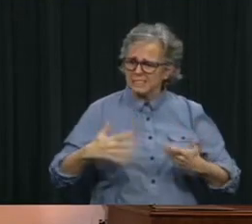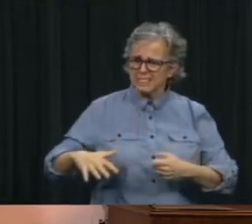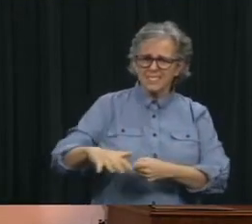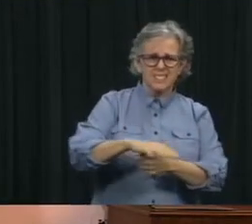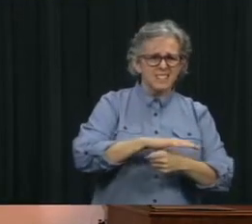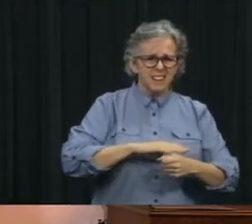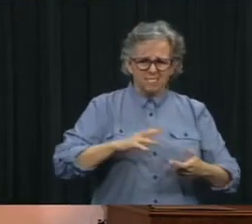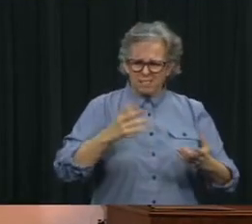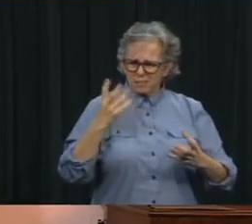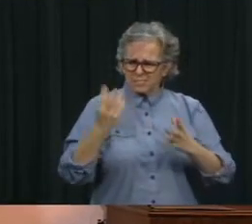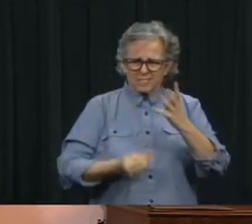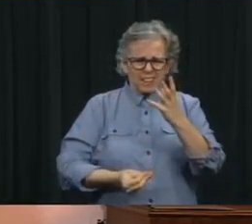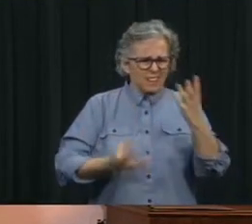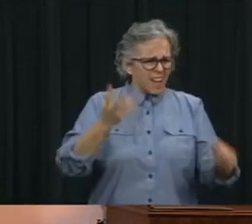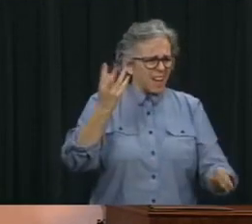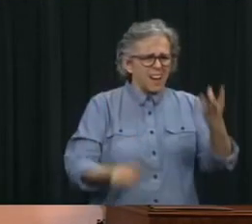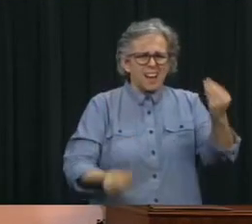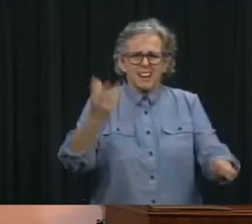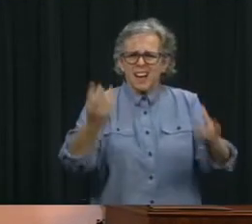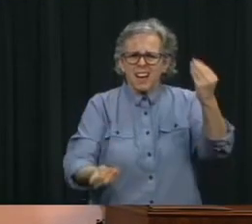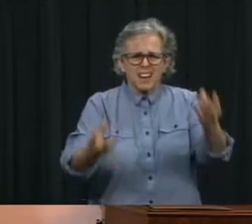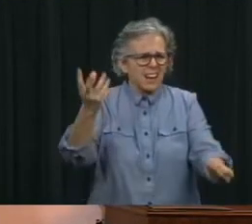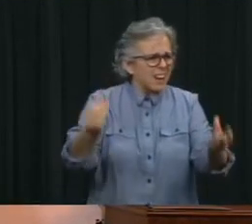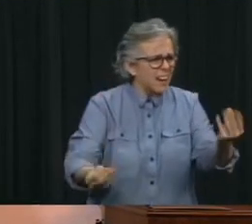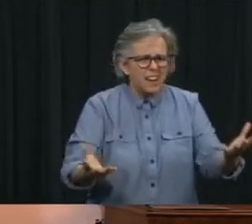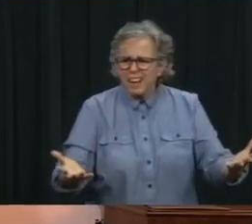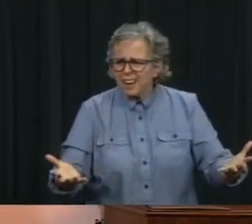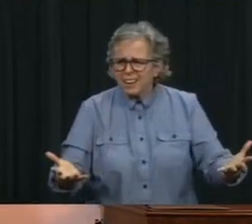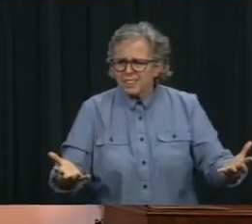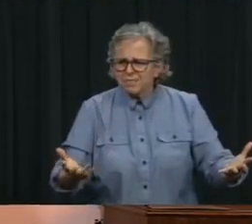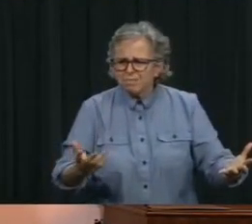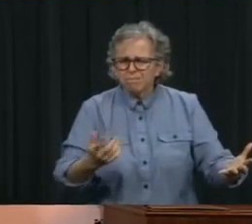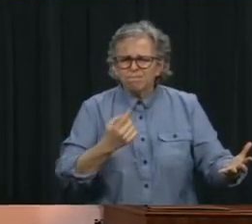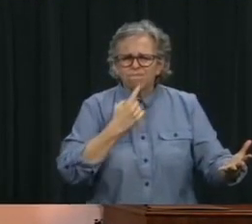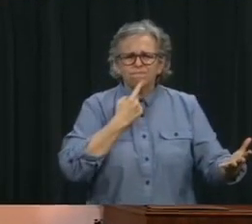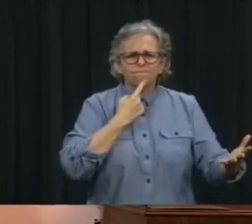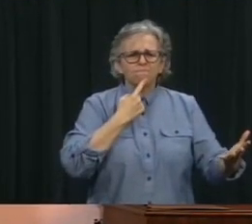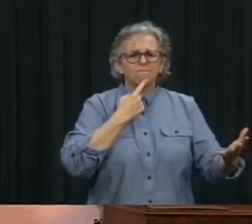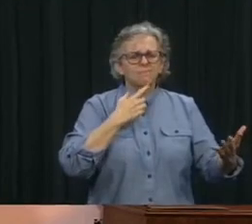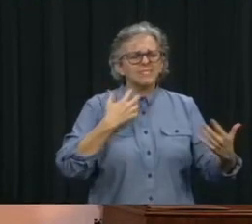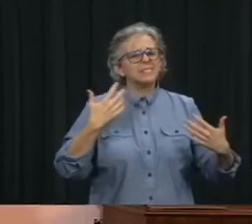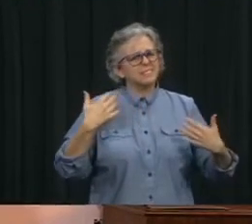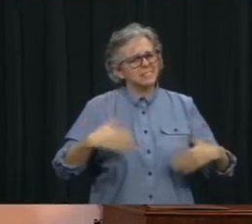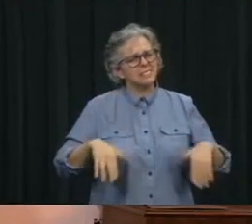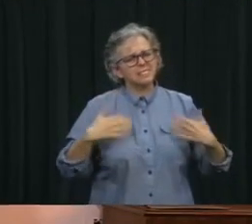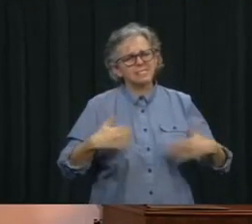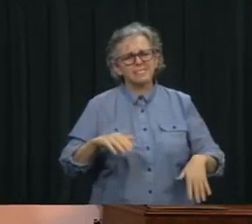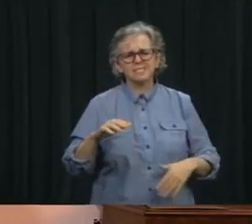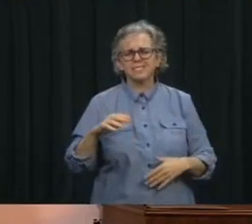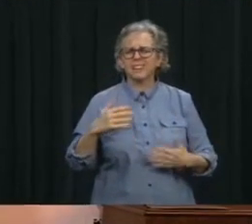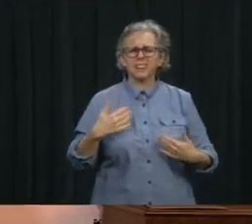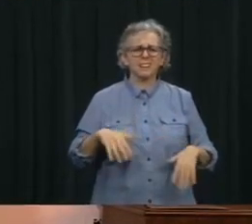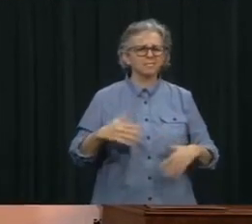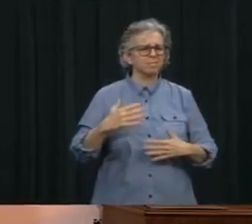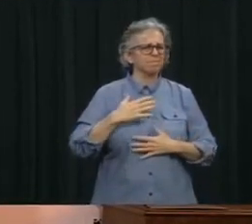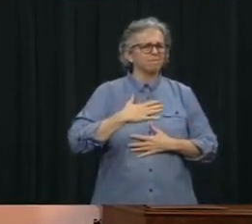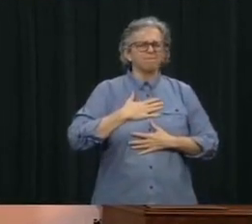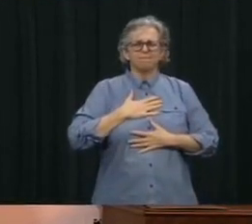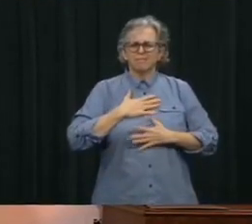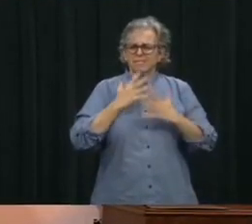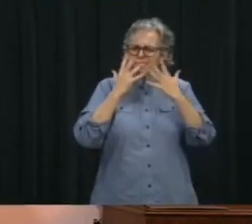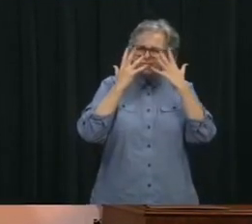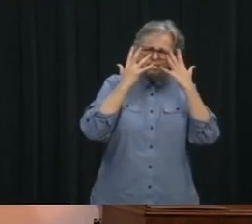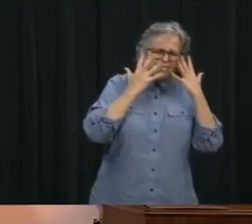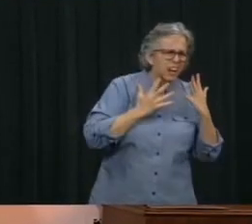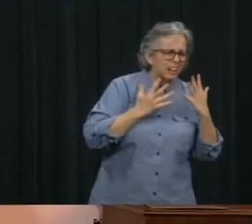It will seem like we're living in the valley of that shadow. But we will get through this.